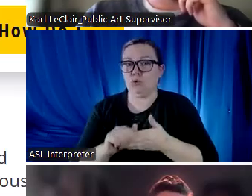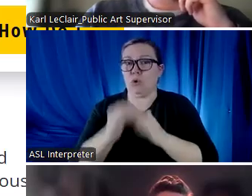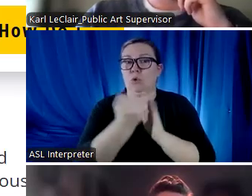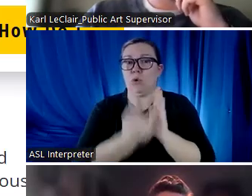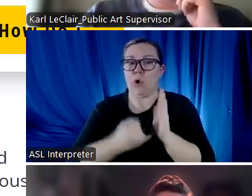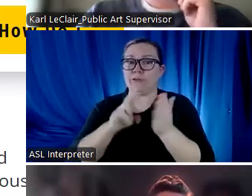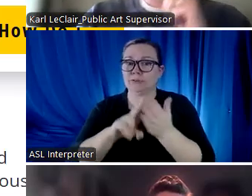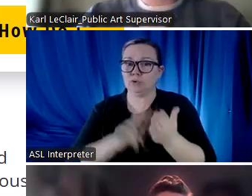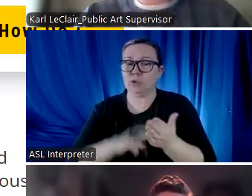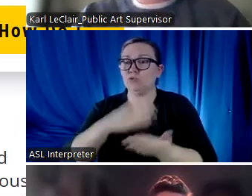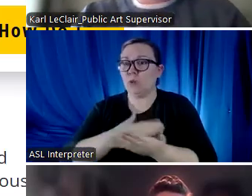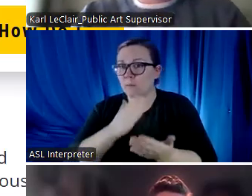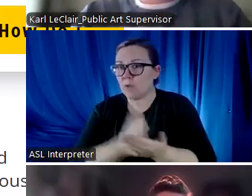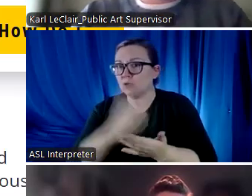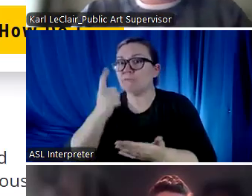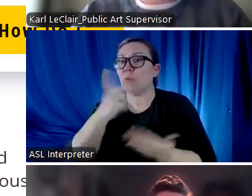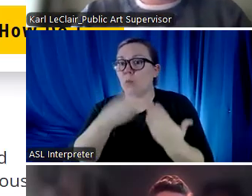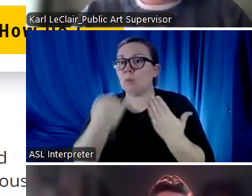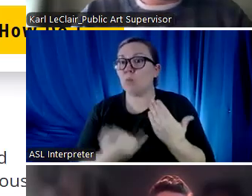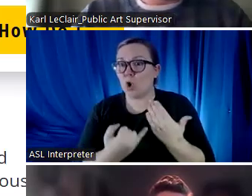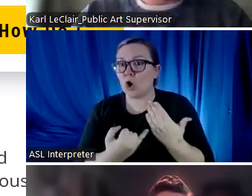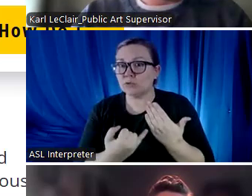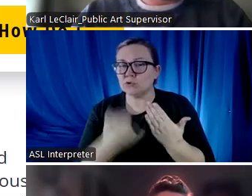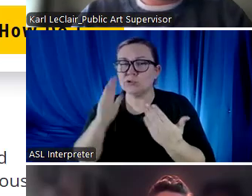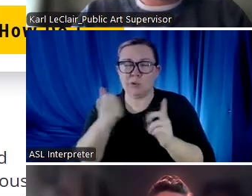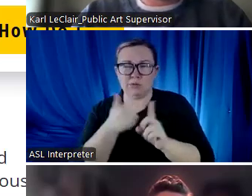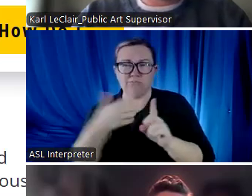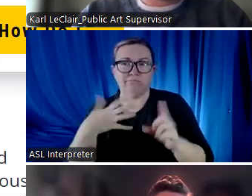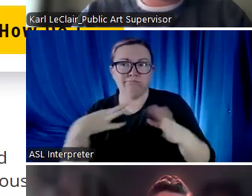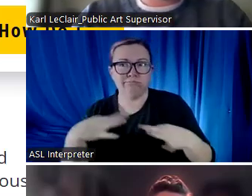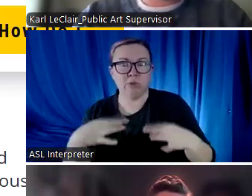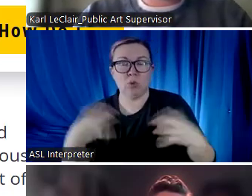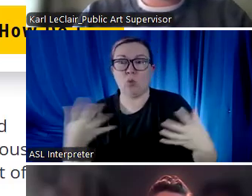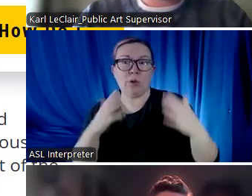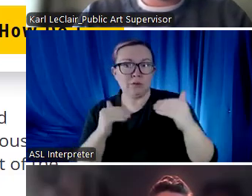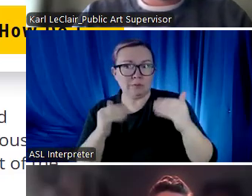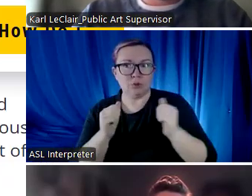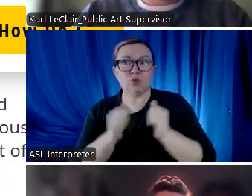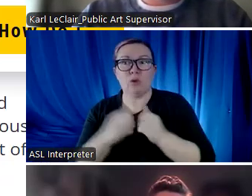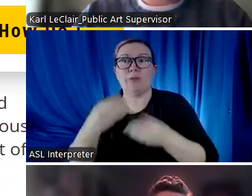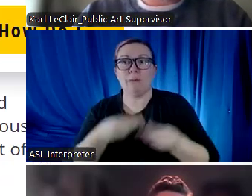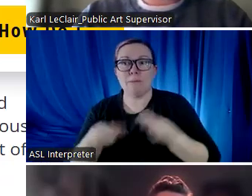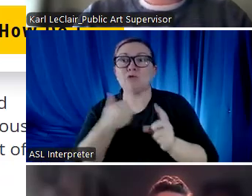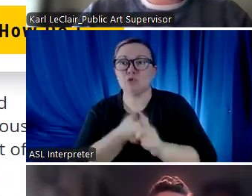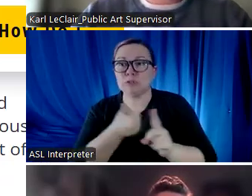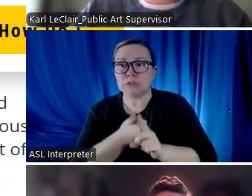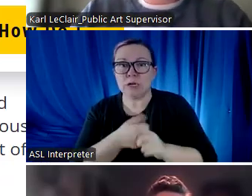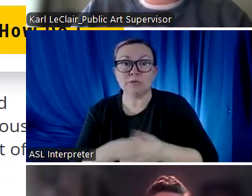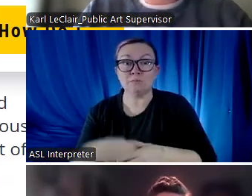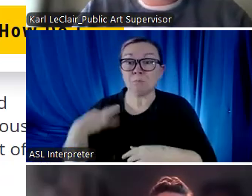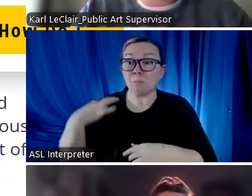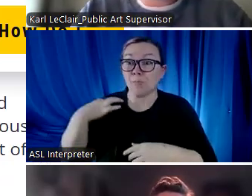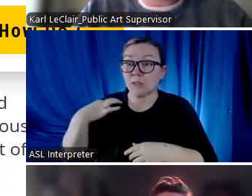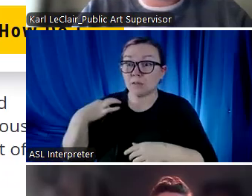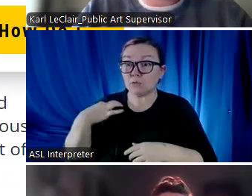contract budget for this project. And I'll get into the details of what's expected within that budget. The eligibility,